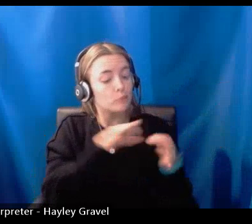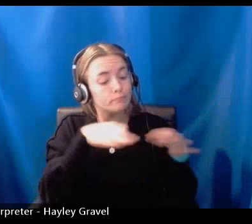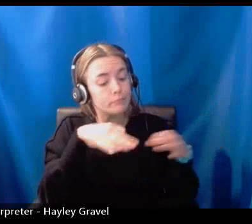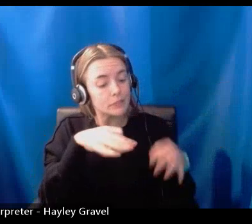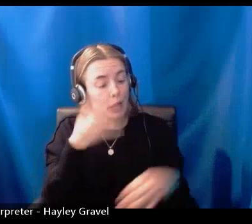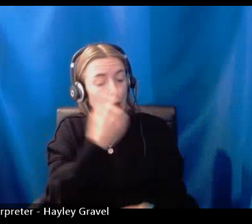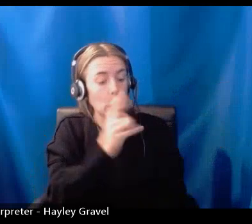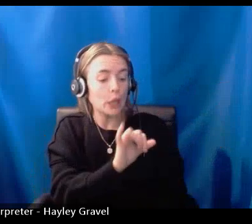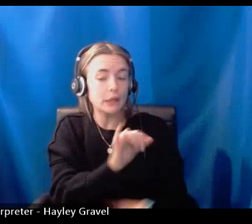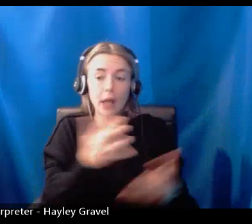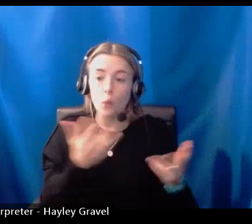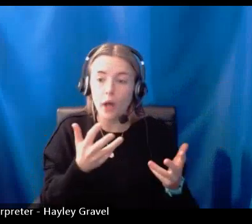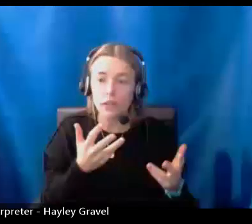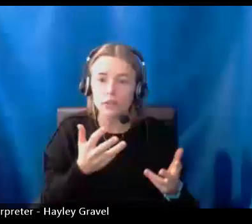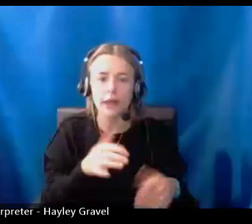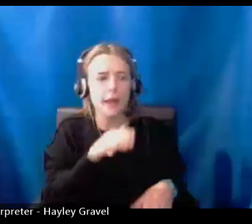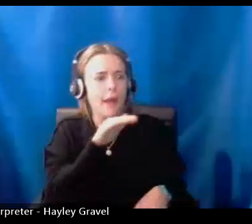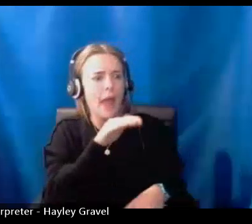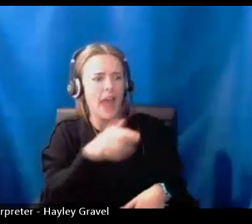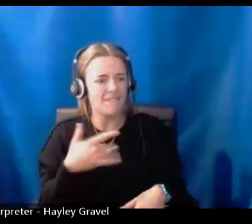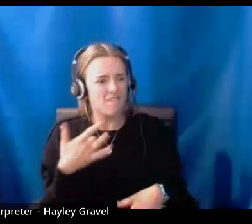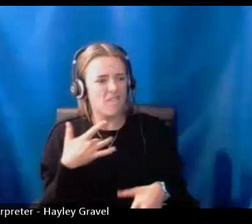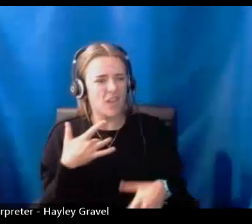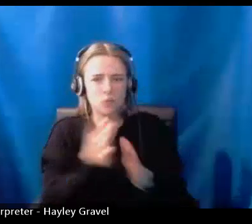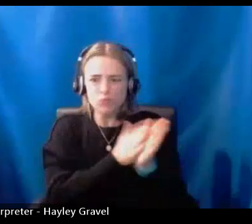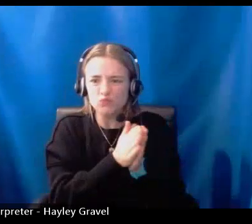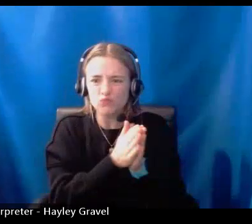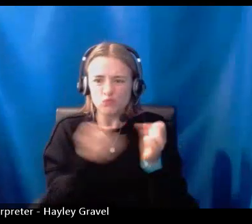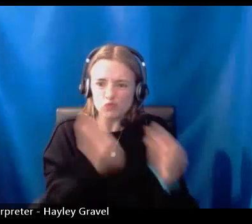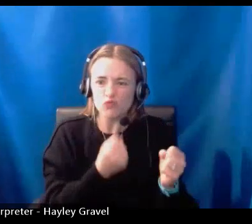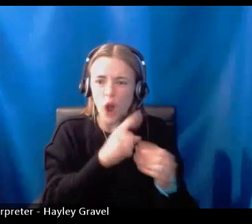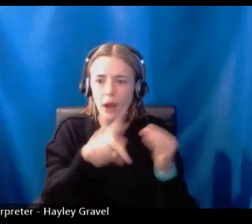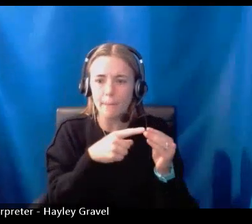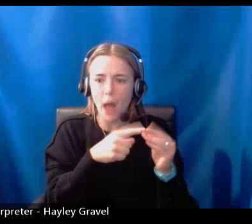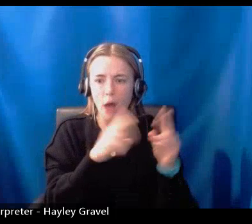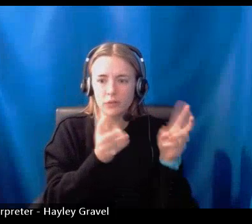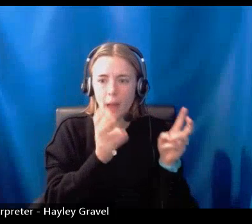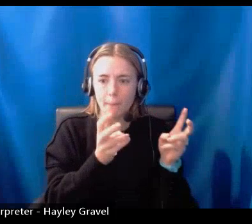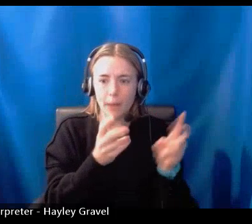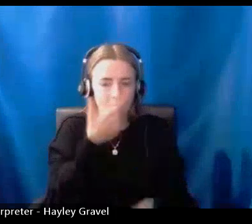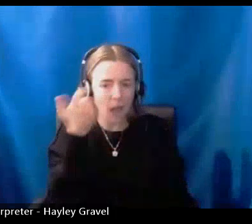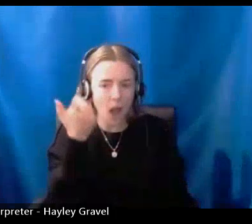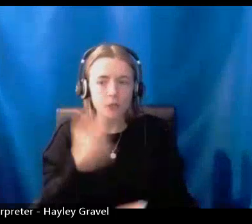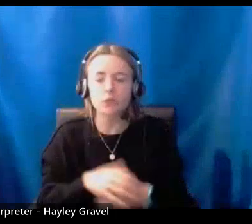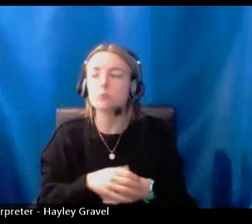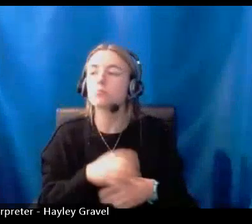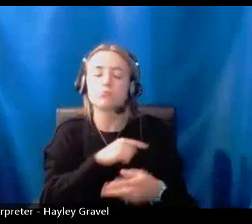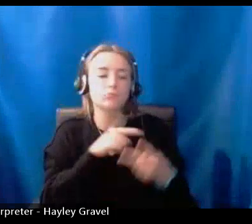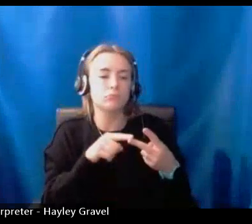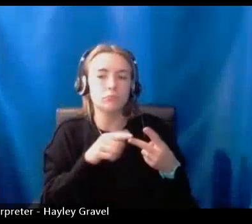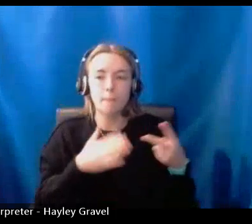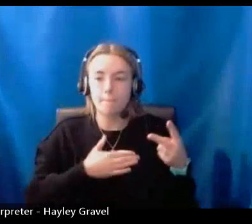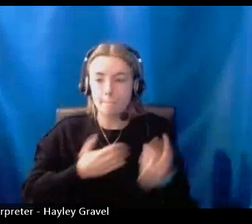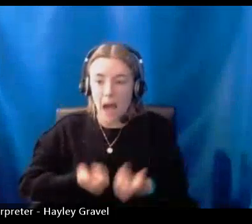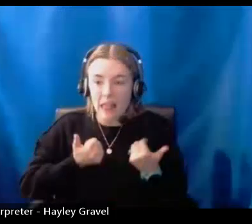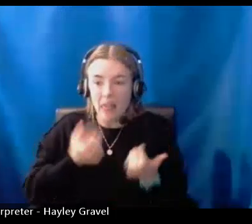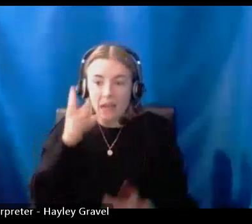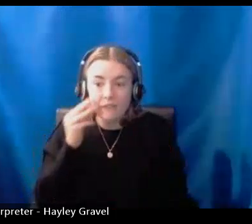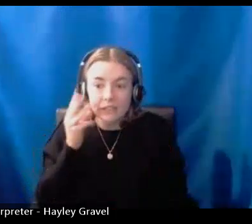Hey, I'm passionate about this because this happened to me in my life, and I want to research it. Blah blah